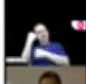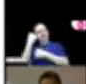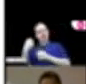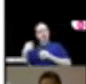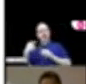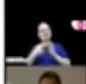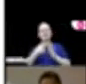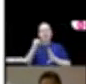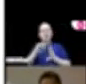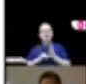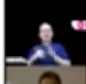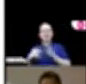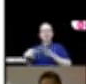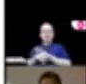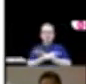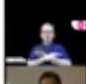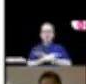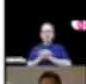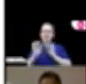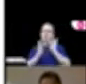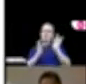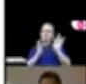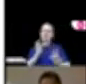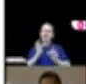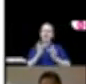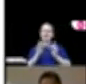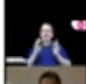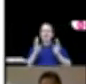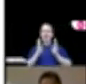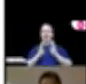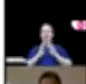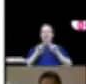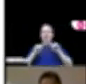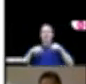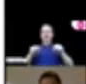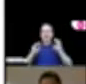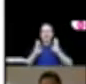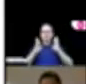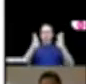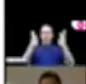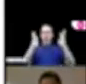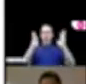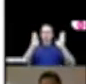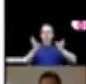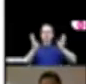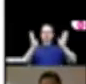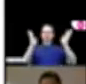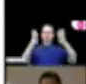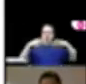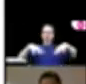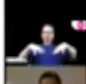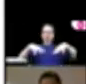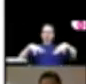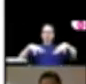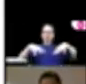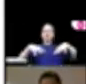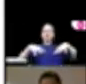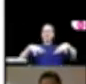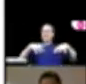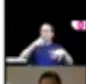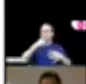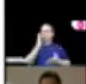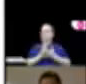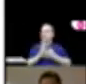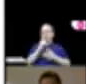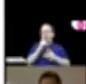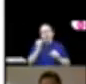their website, These Walls Must Fall website, you'll find the petitions that we are doing, the campaigns that we are